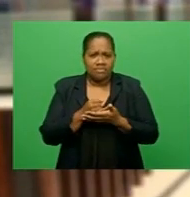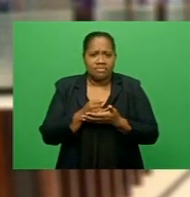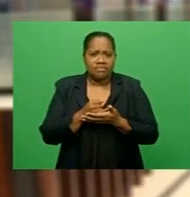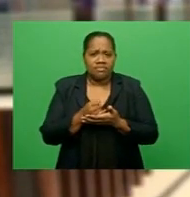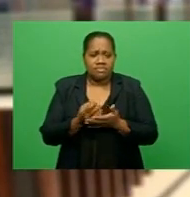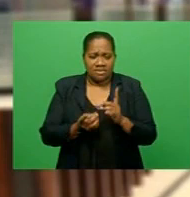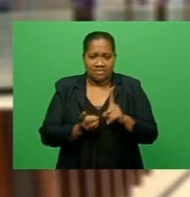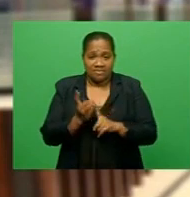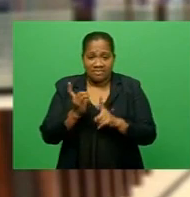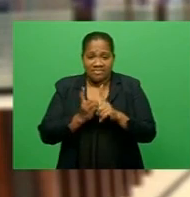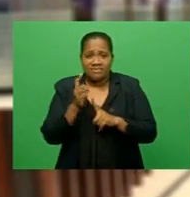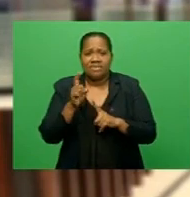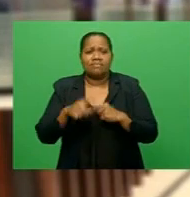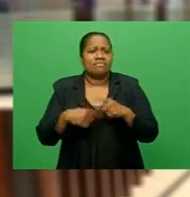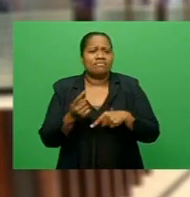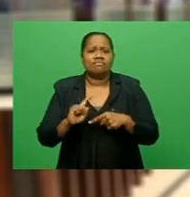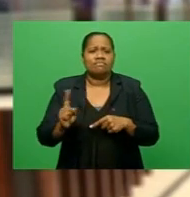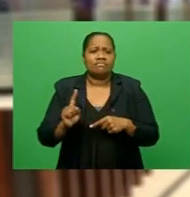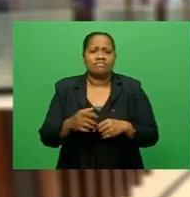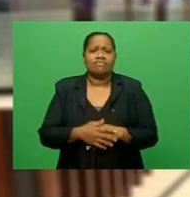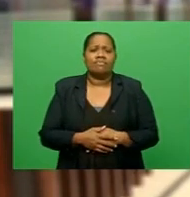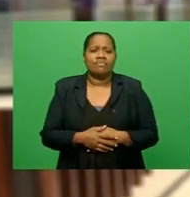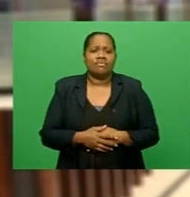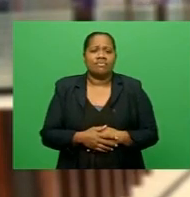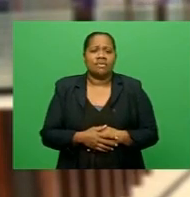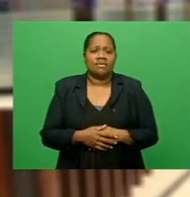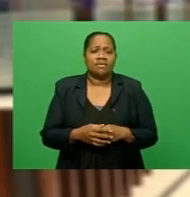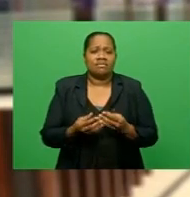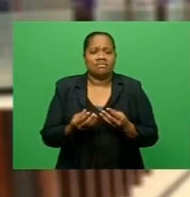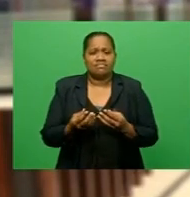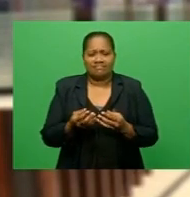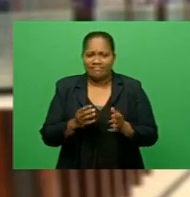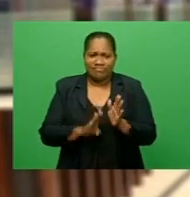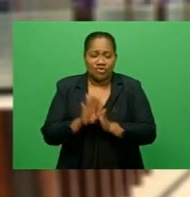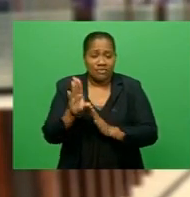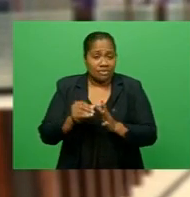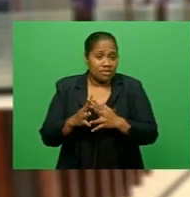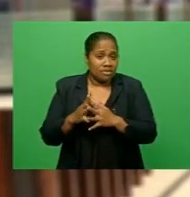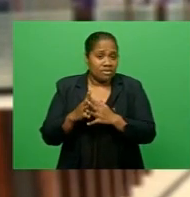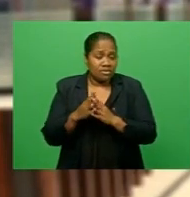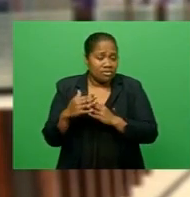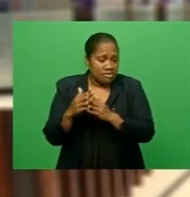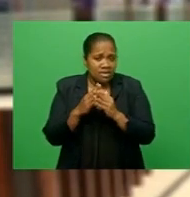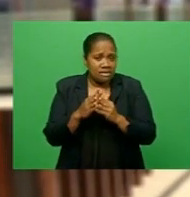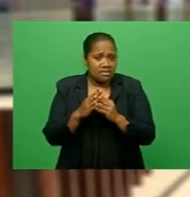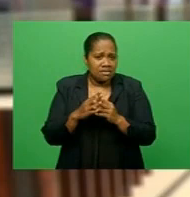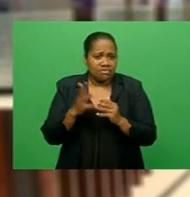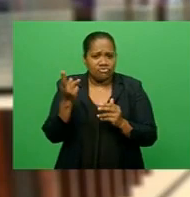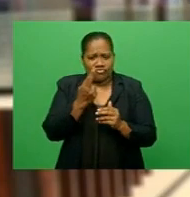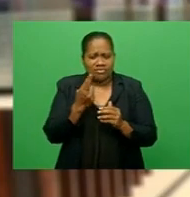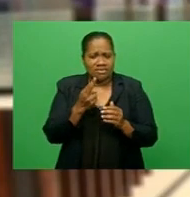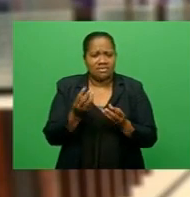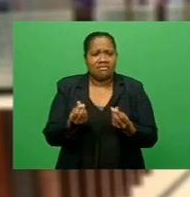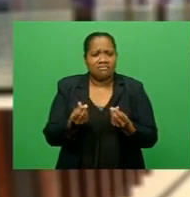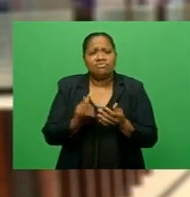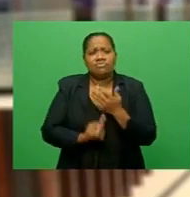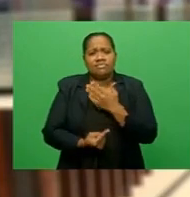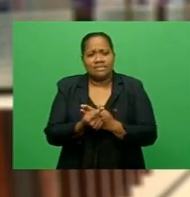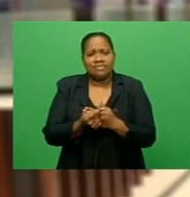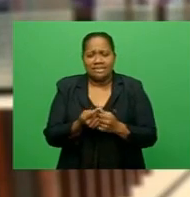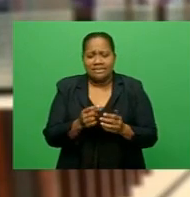talks about further fiscal stimulus from the US, while risk currencies held on to gains on improving risk